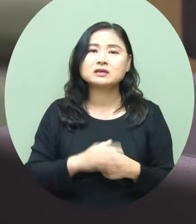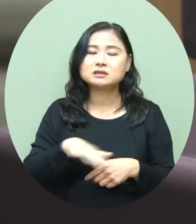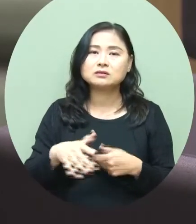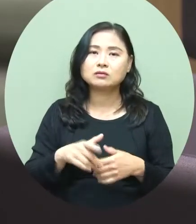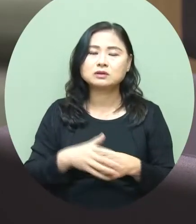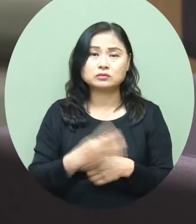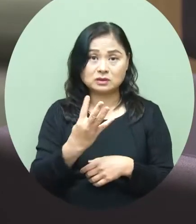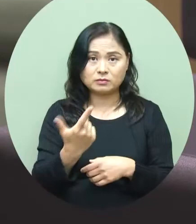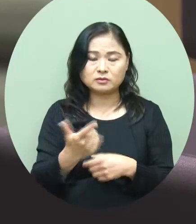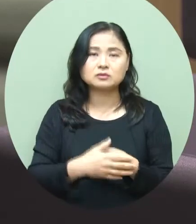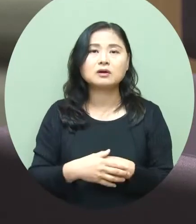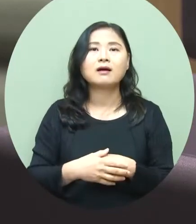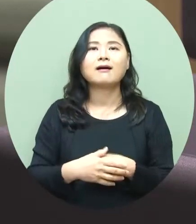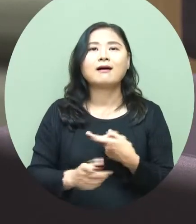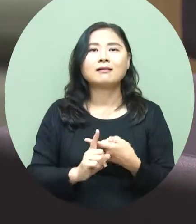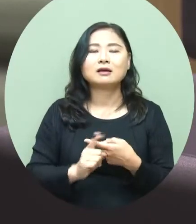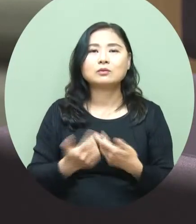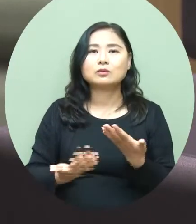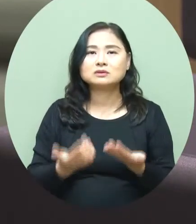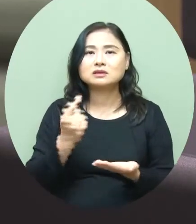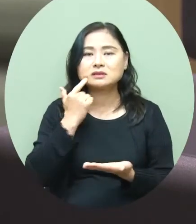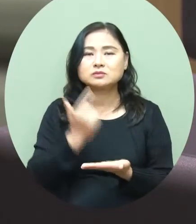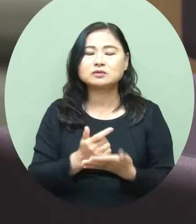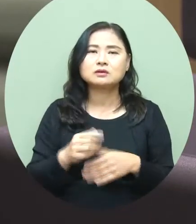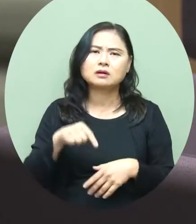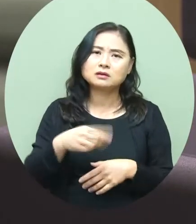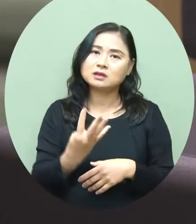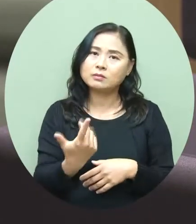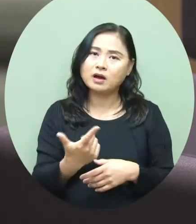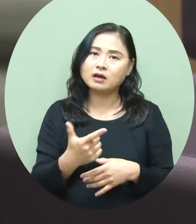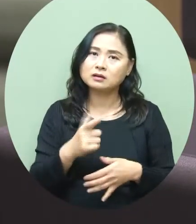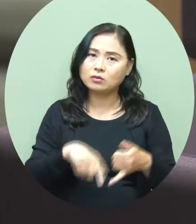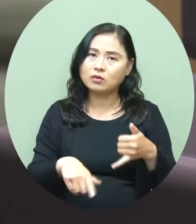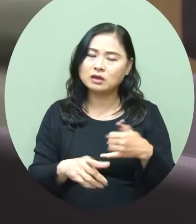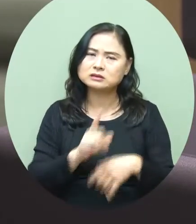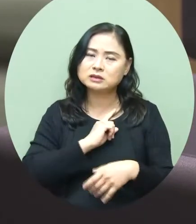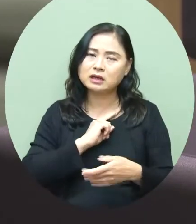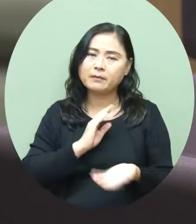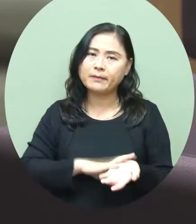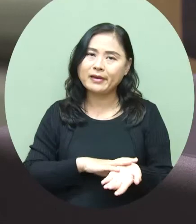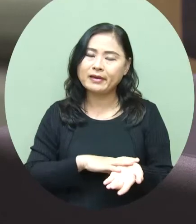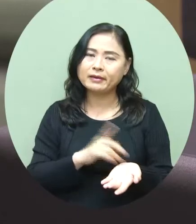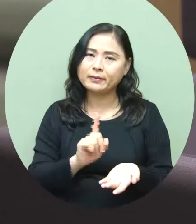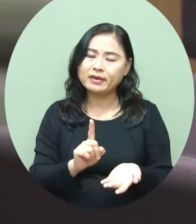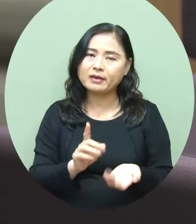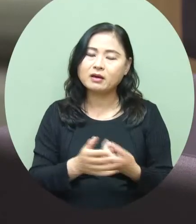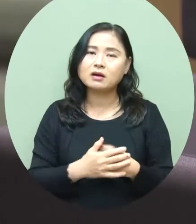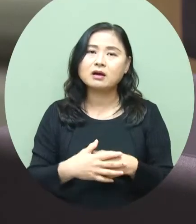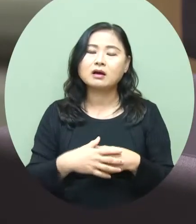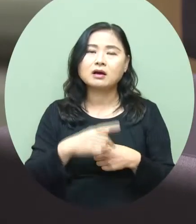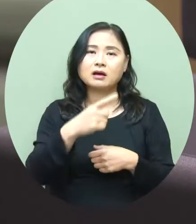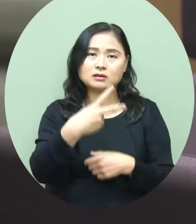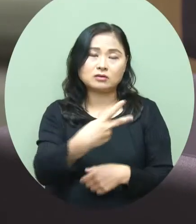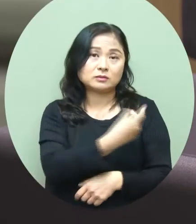the person's received 3 jabs. So do you have more details? And then for the 48 child